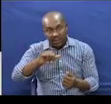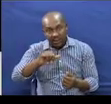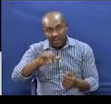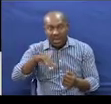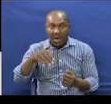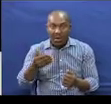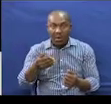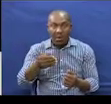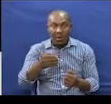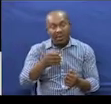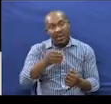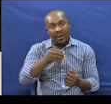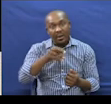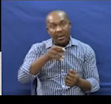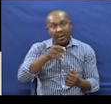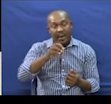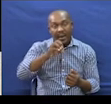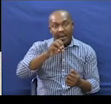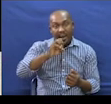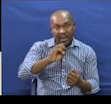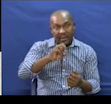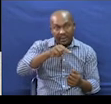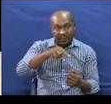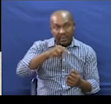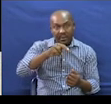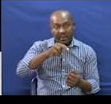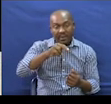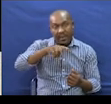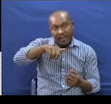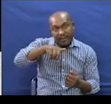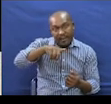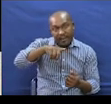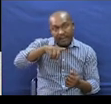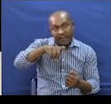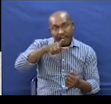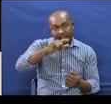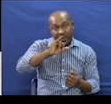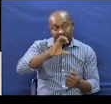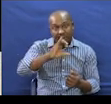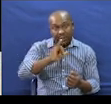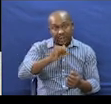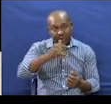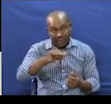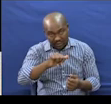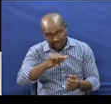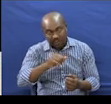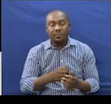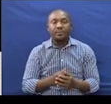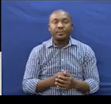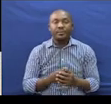population policy. So after observing this subtopic,